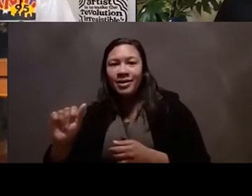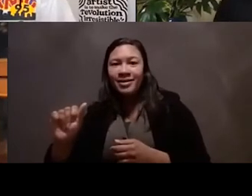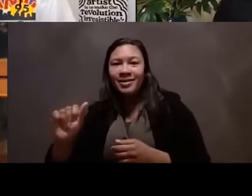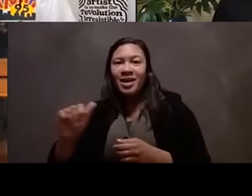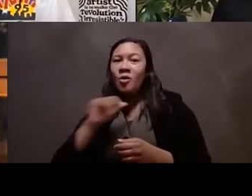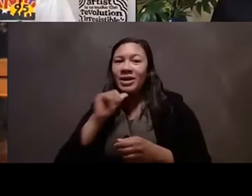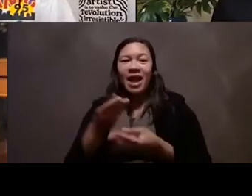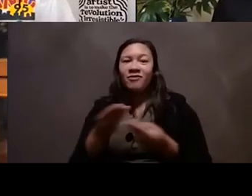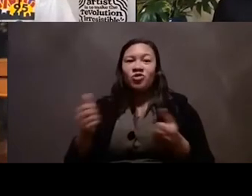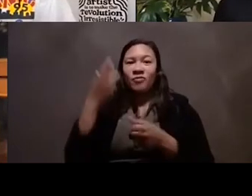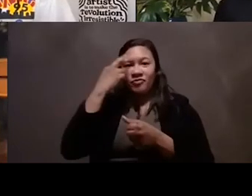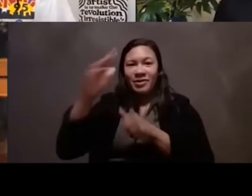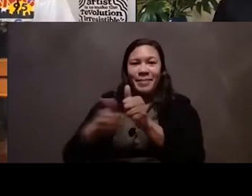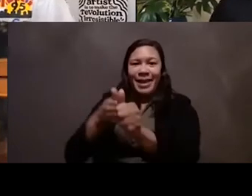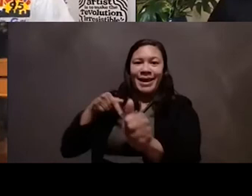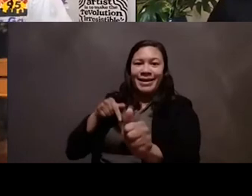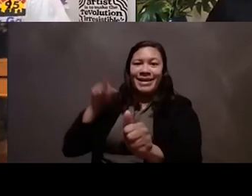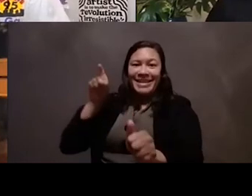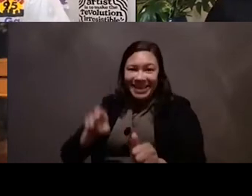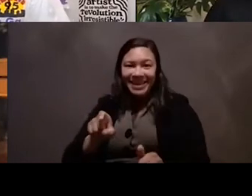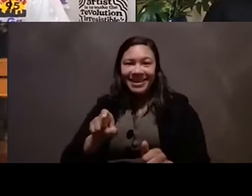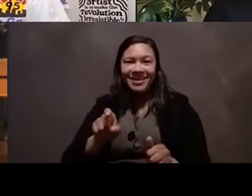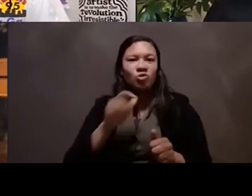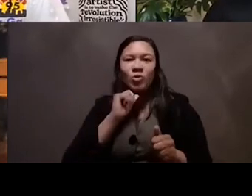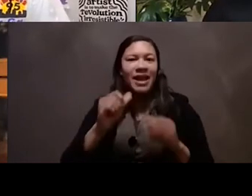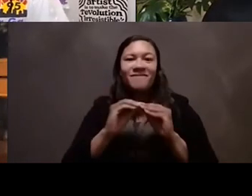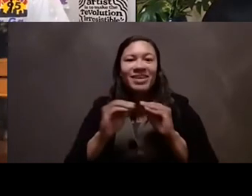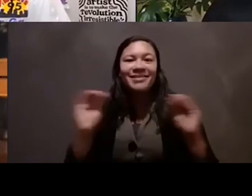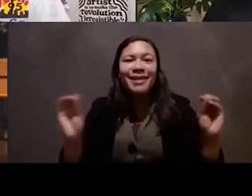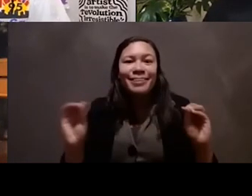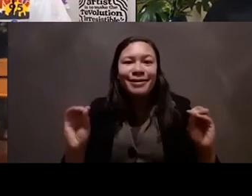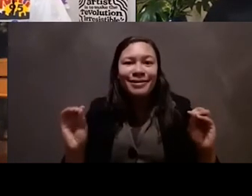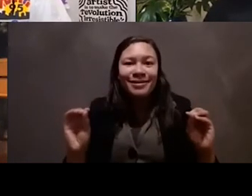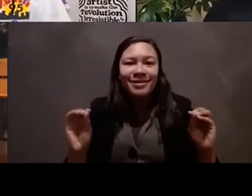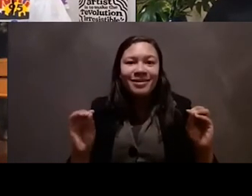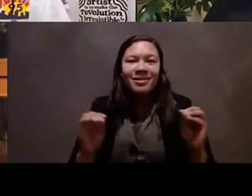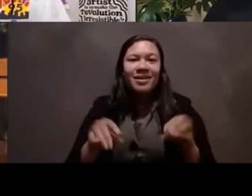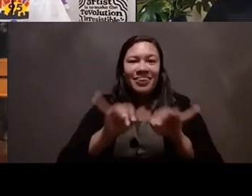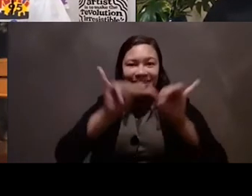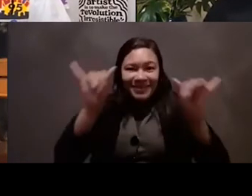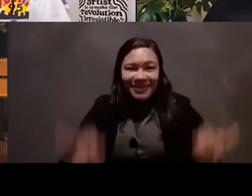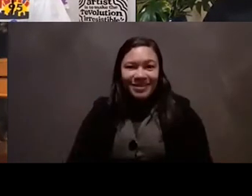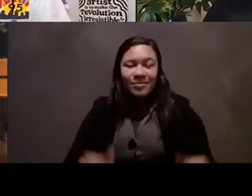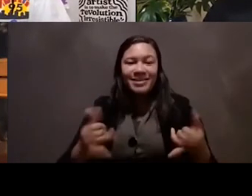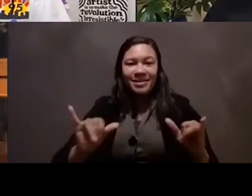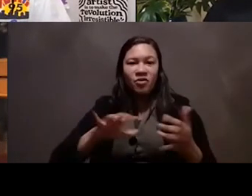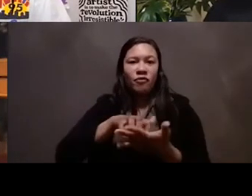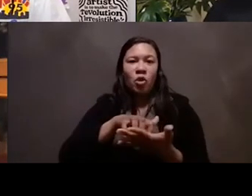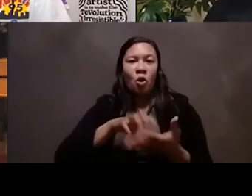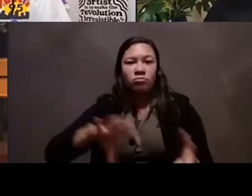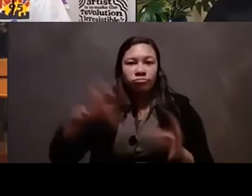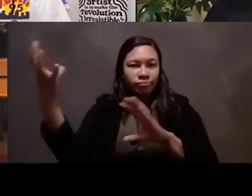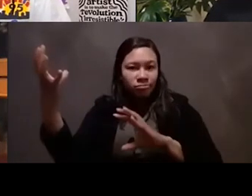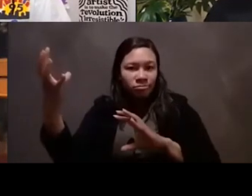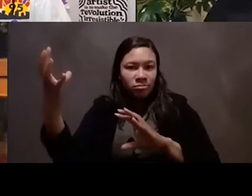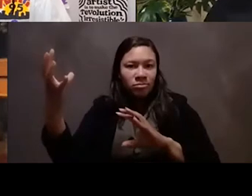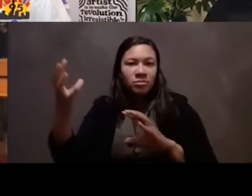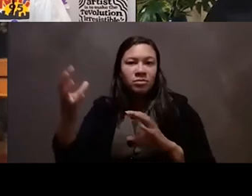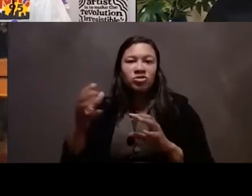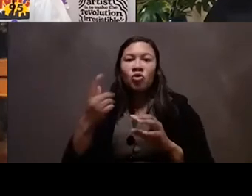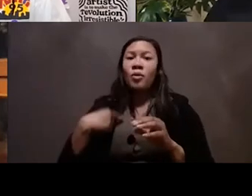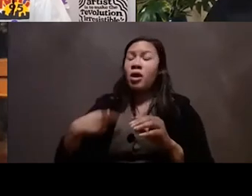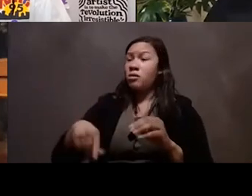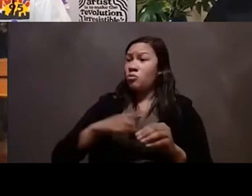you know, that's not inherently fixing anything that's structurally flawed. It's operating from the assumption that we'll always